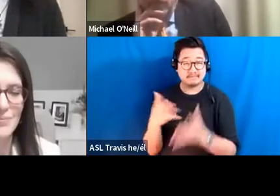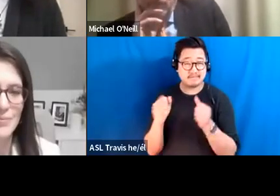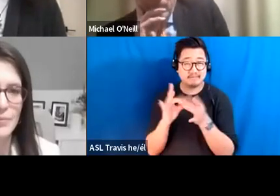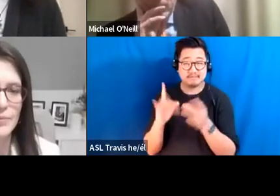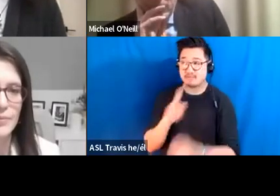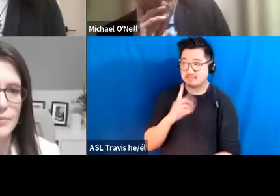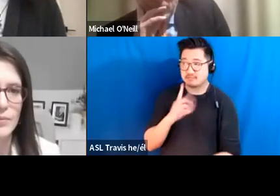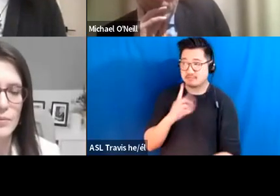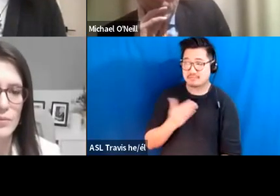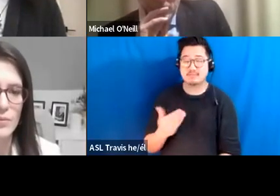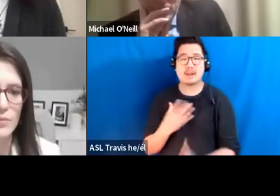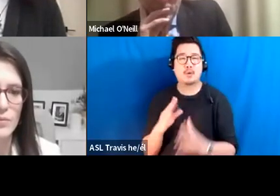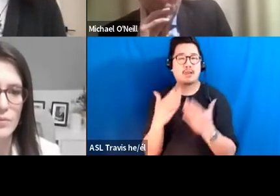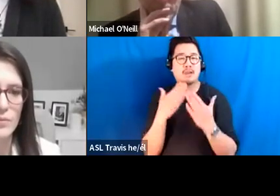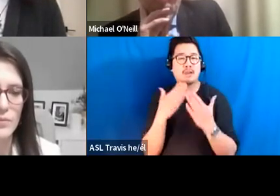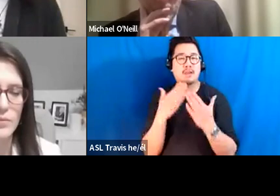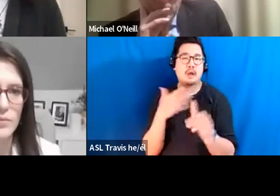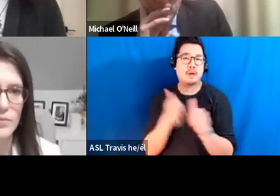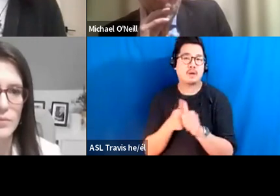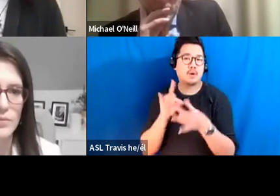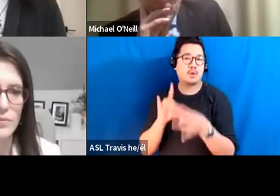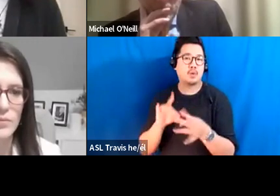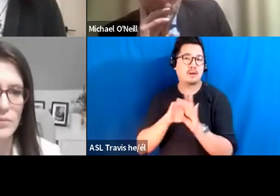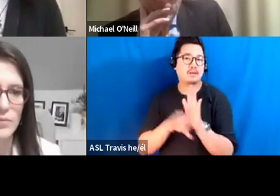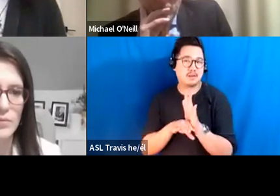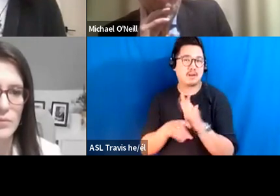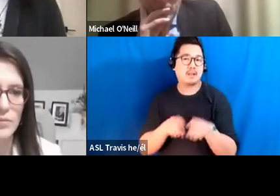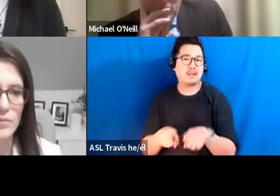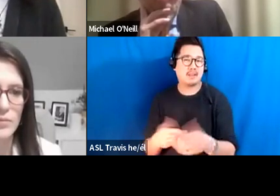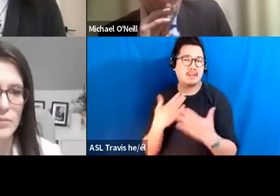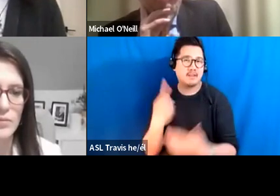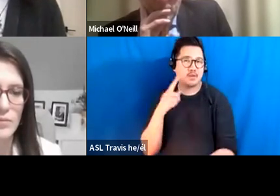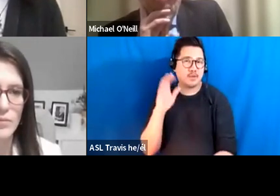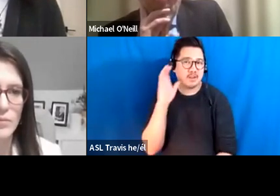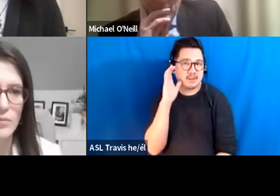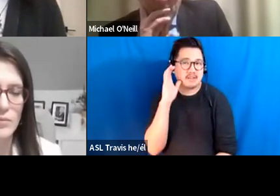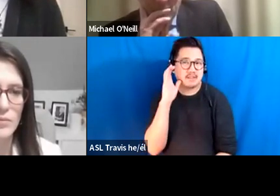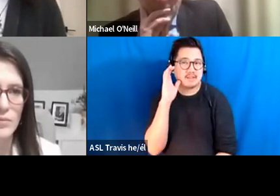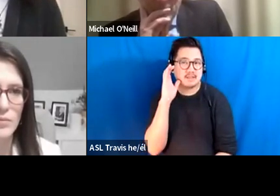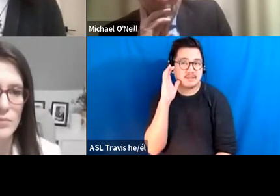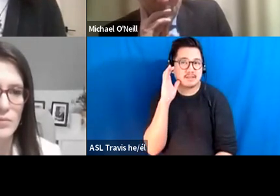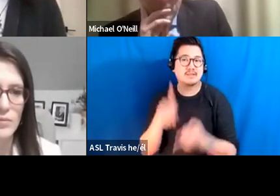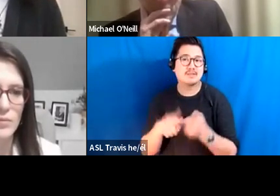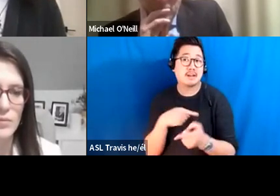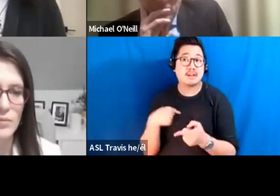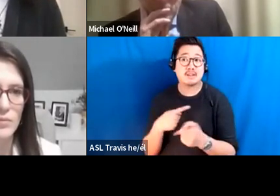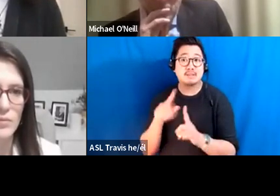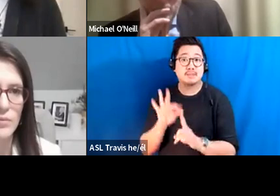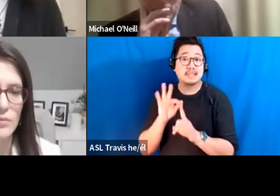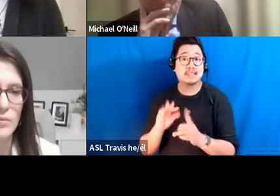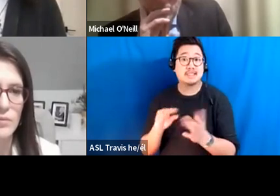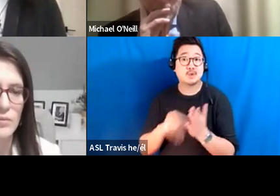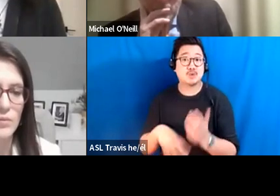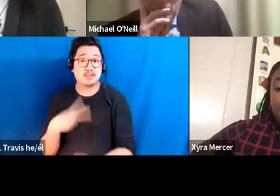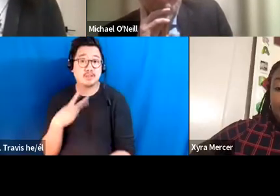just wanted to say thank you for updating us on the code of conduct and thank you for listening for to us especially the students voices because again this is